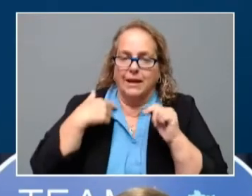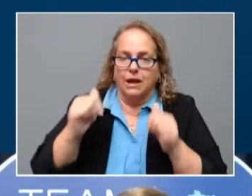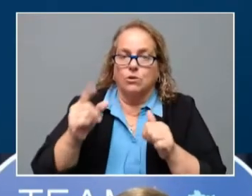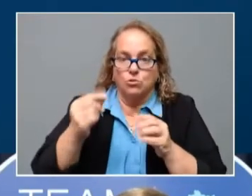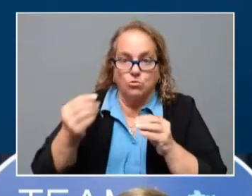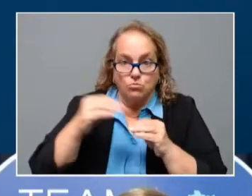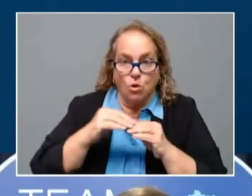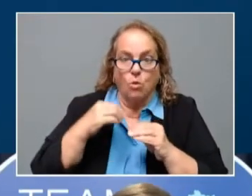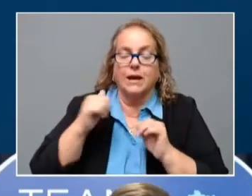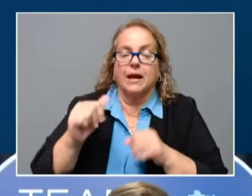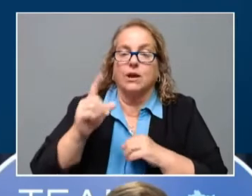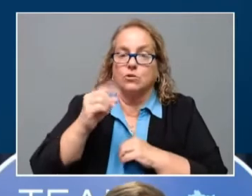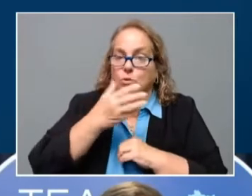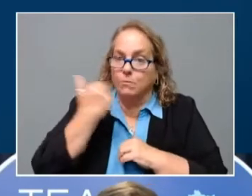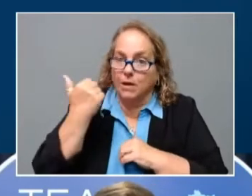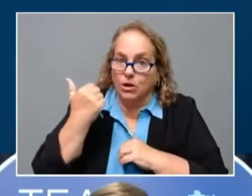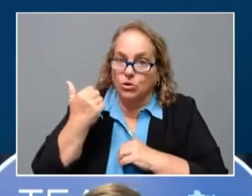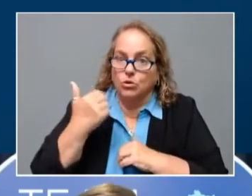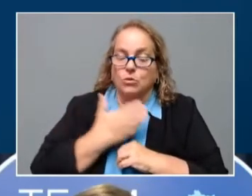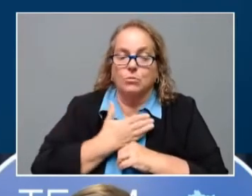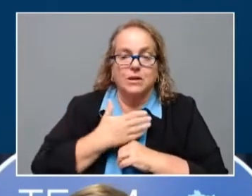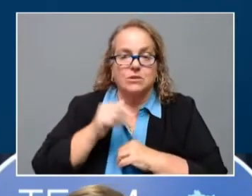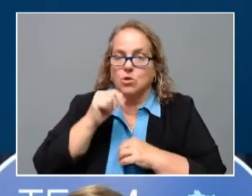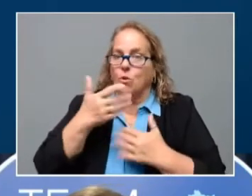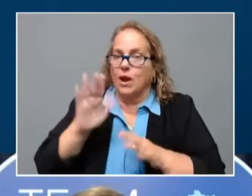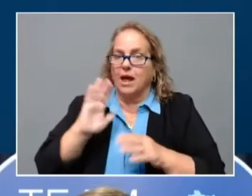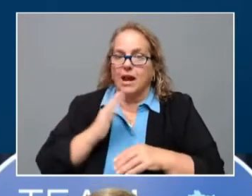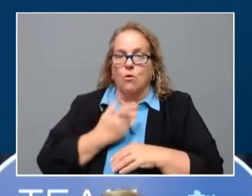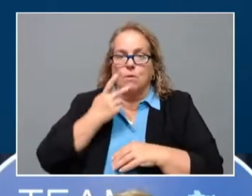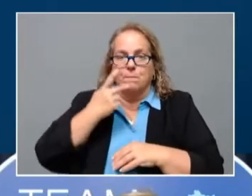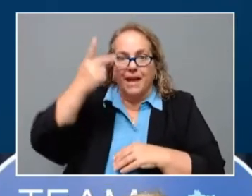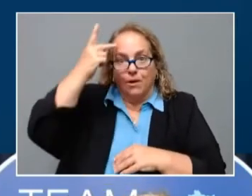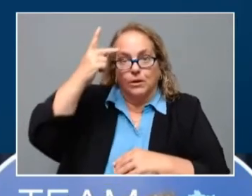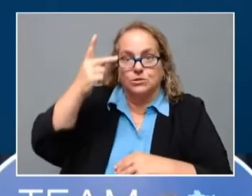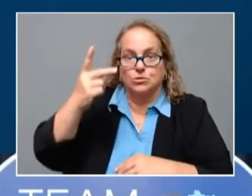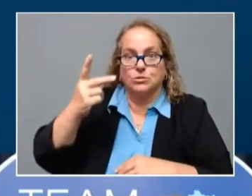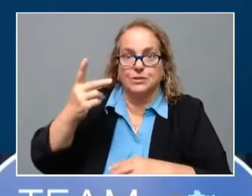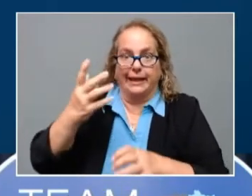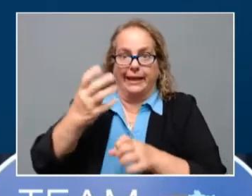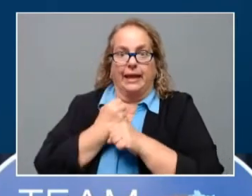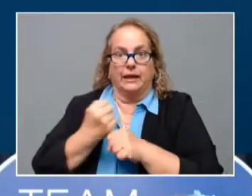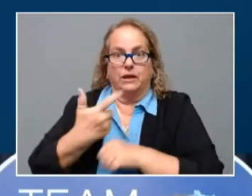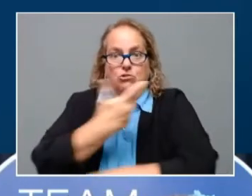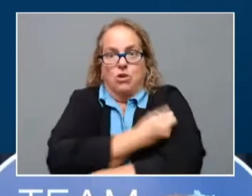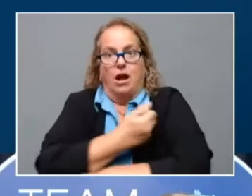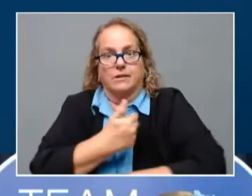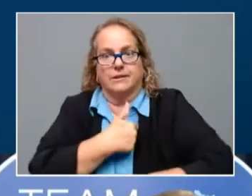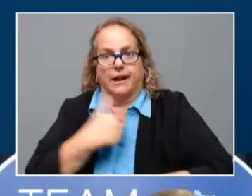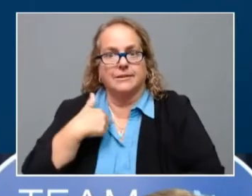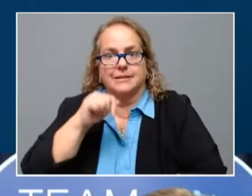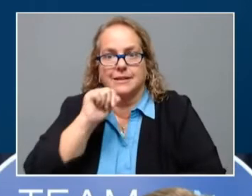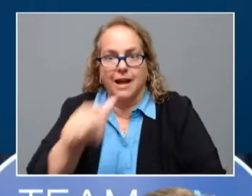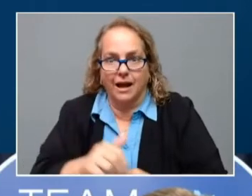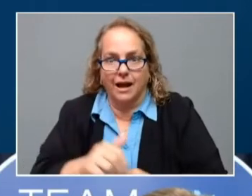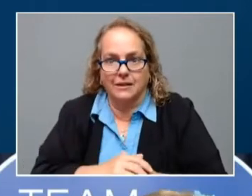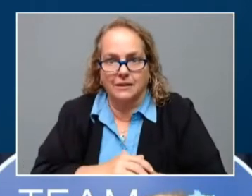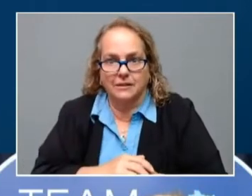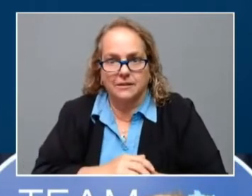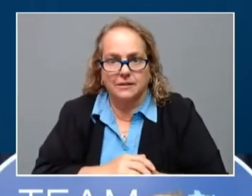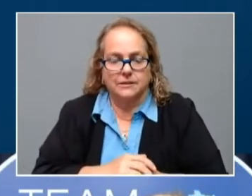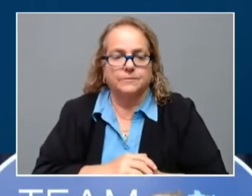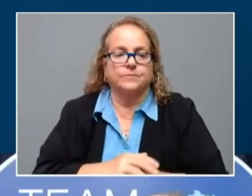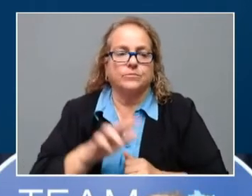Let's not let our parents beat us. So go out there and get vaccinated. 30 to 39, proud of this one,